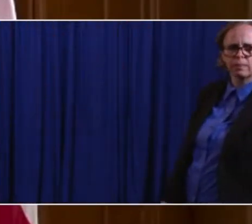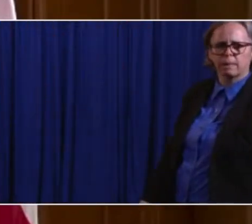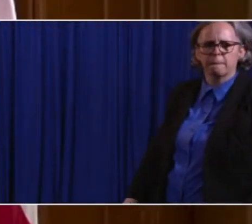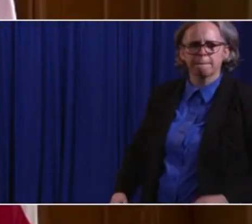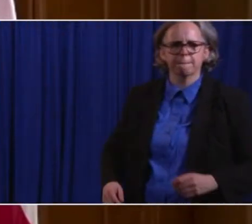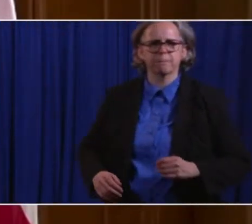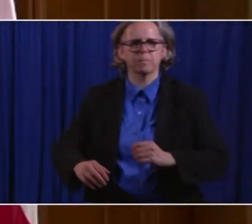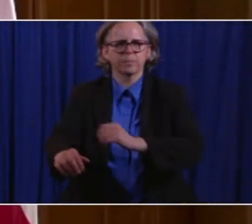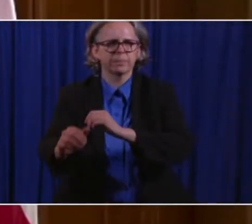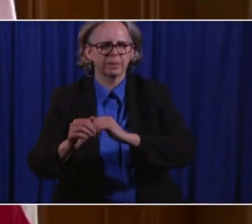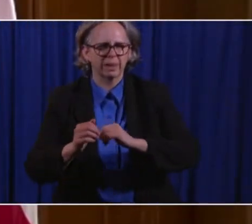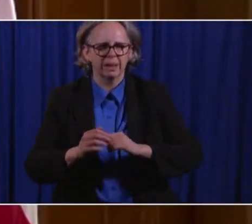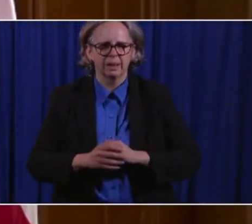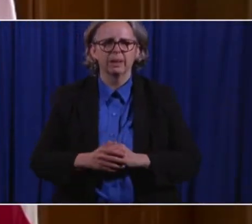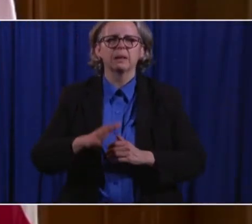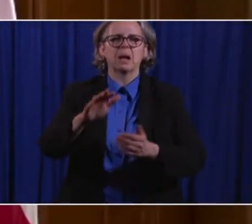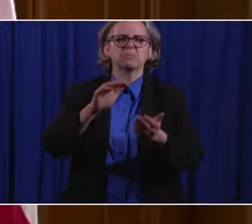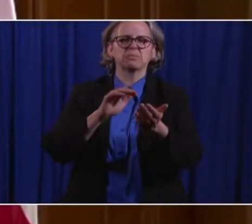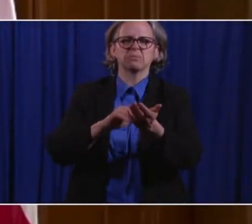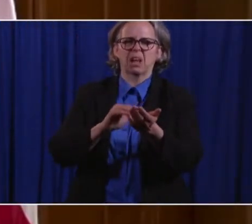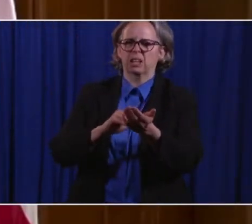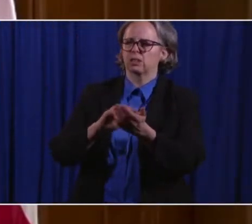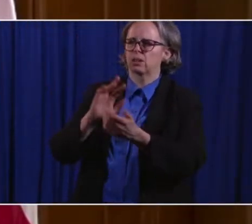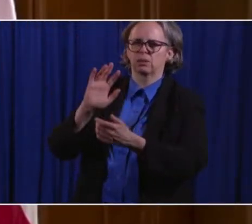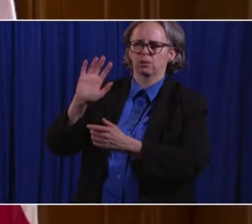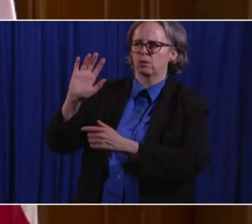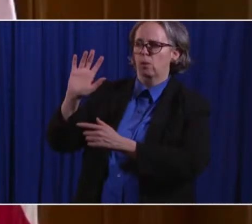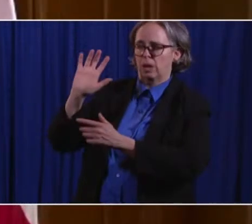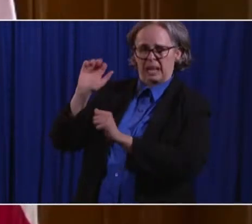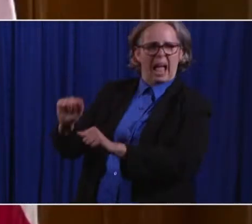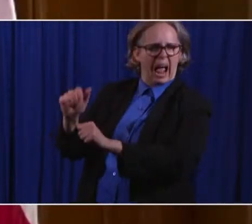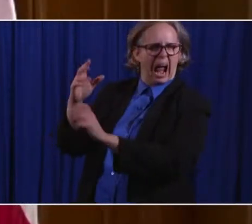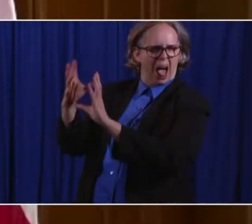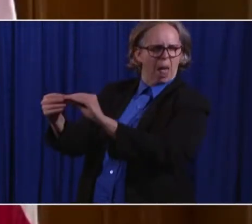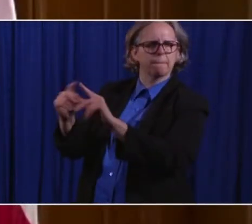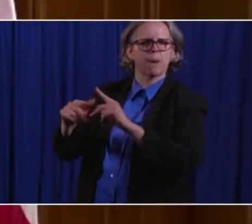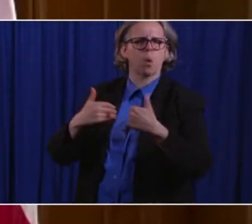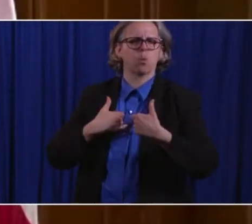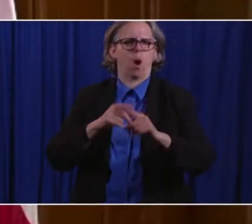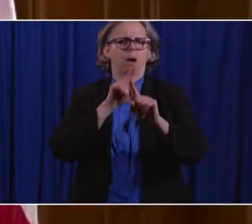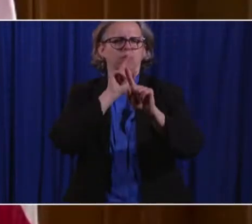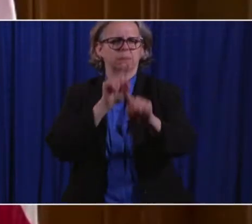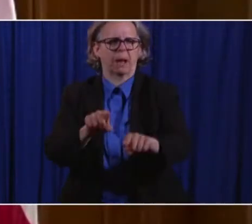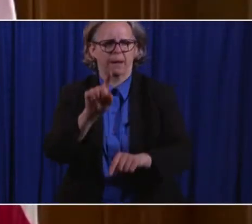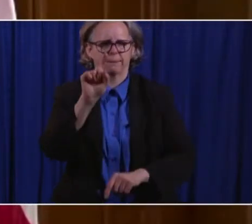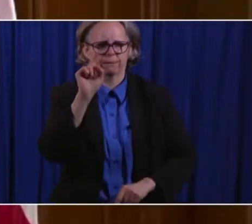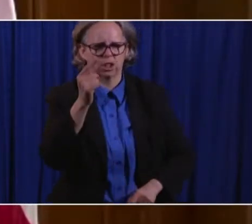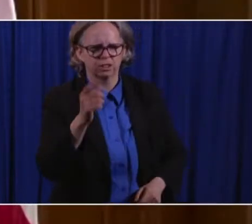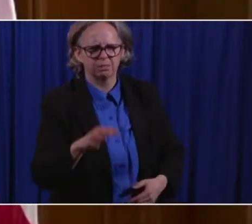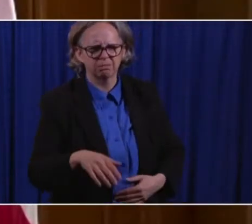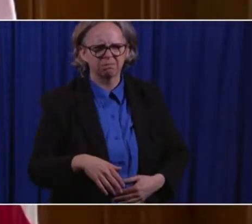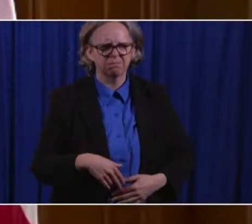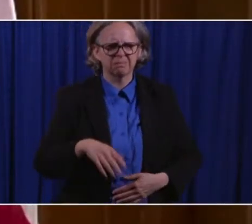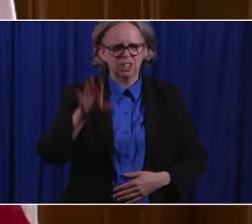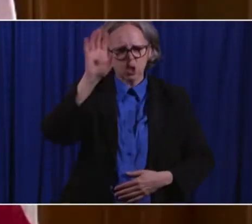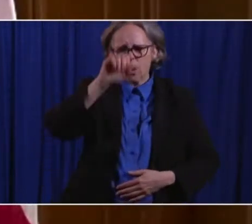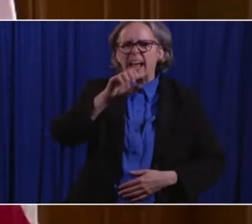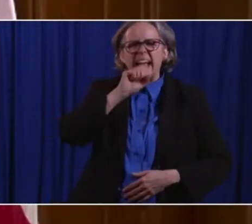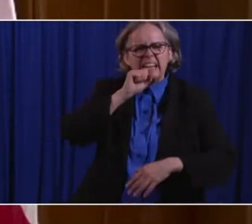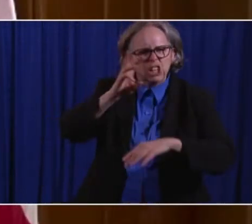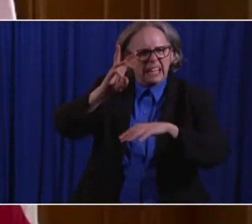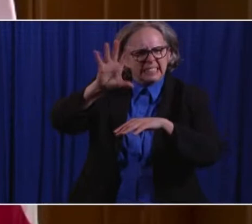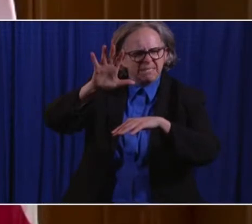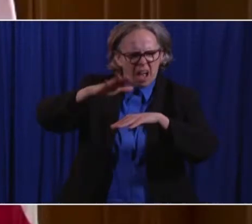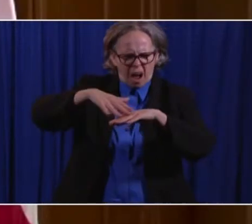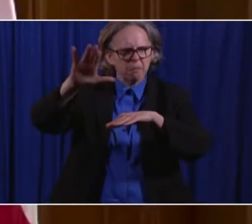on the numbers, as we have vaccinated significant number of people over the age of 65, you're seeing the percentage